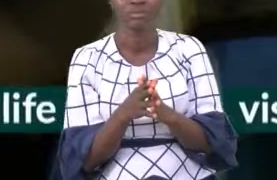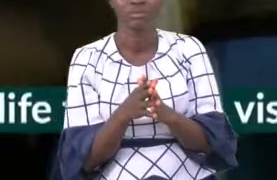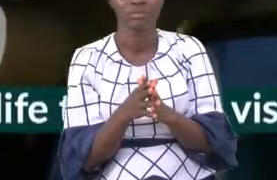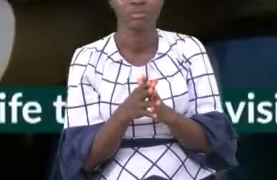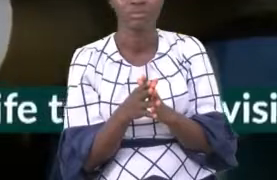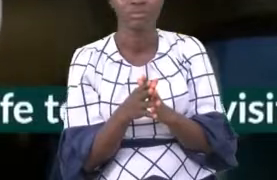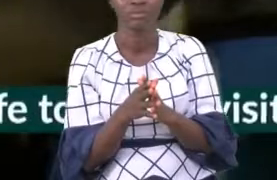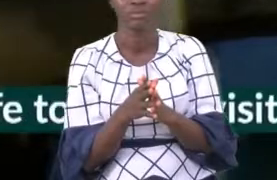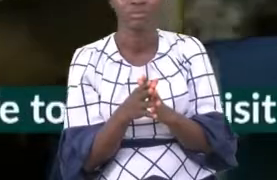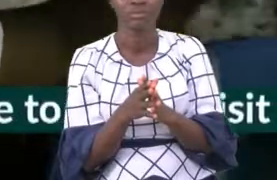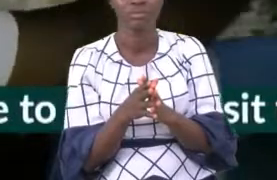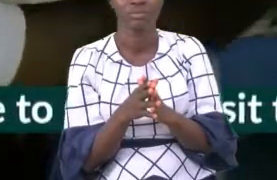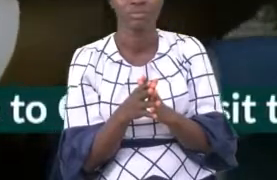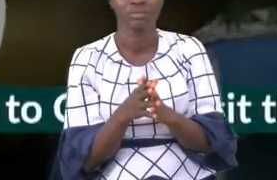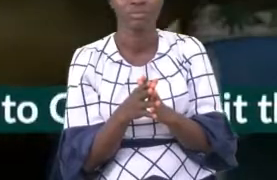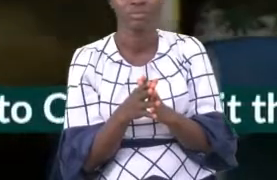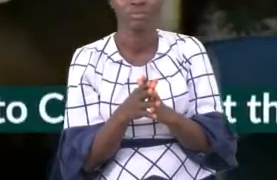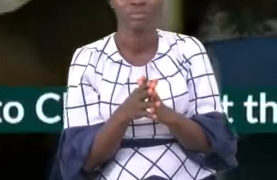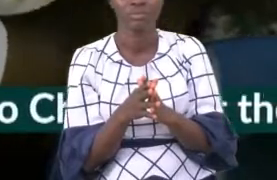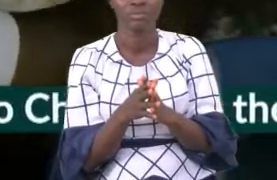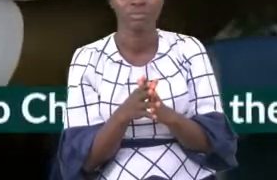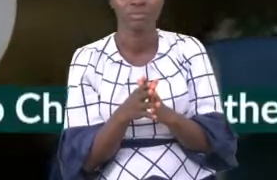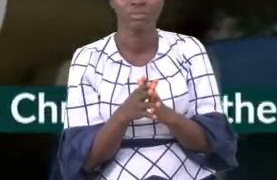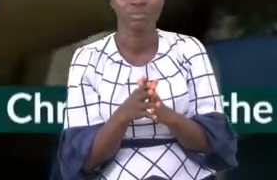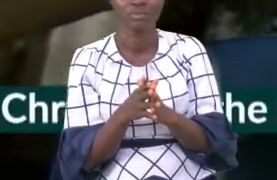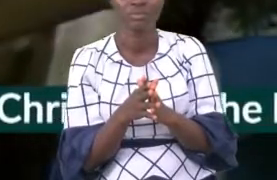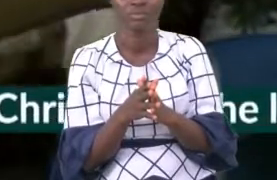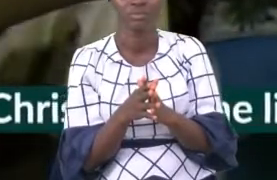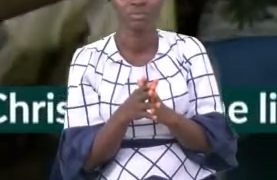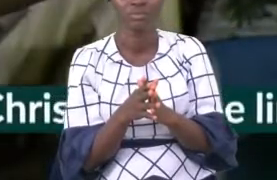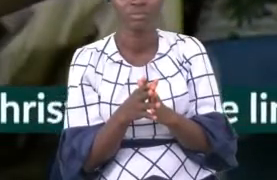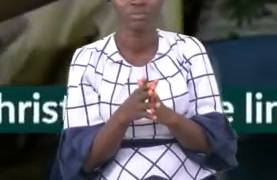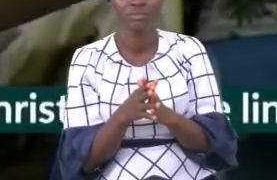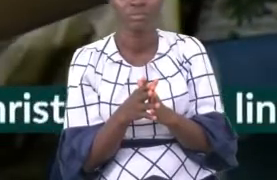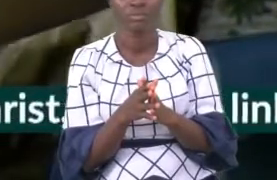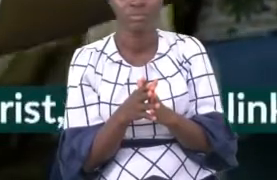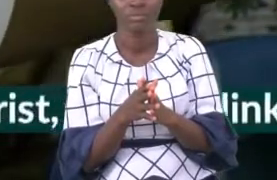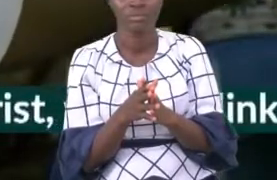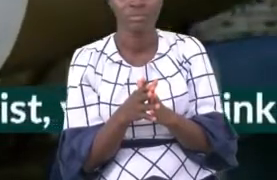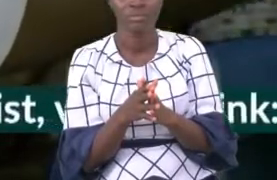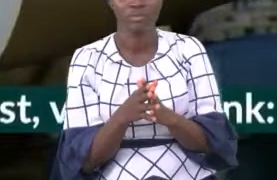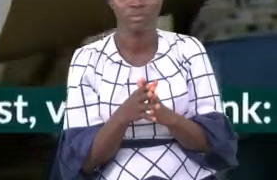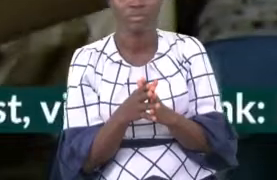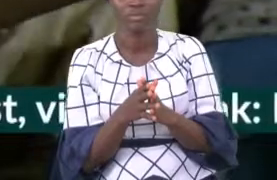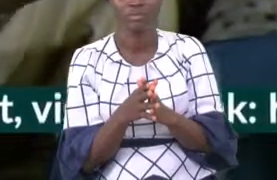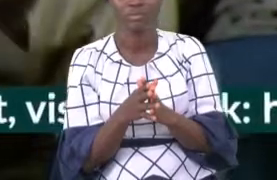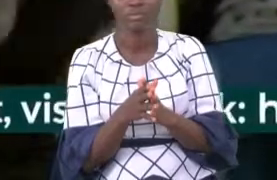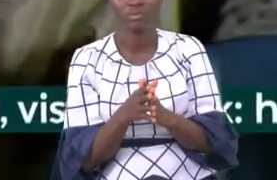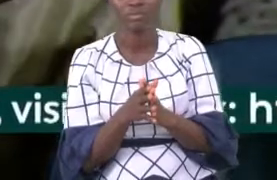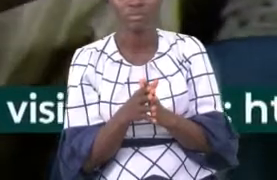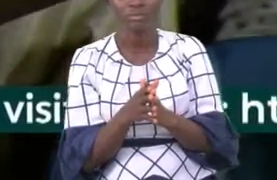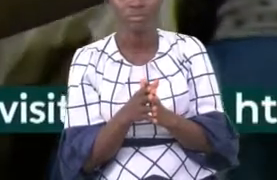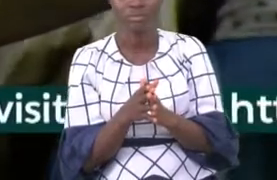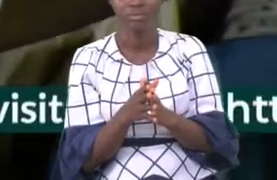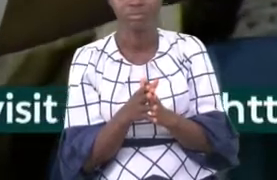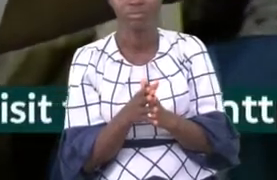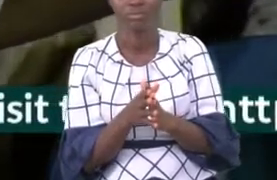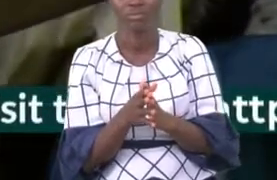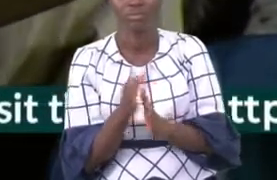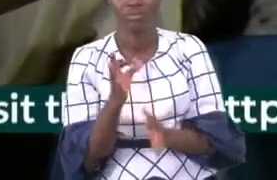If you are through to my left, please. Can I see a sign that you are through?